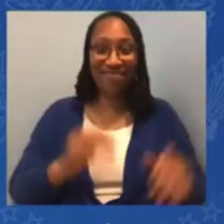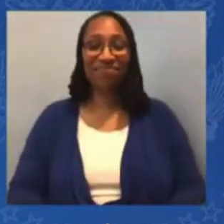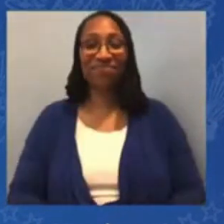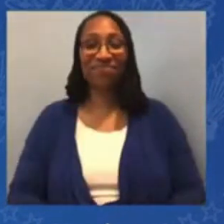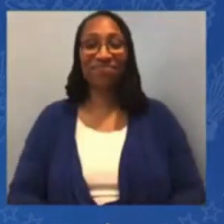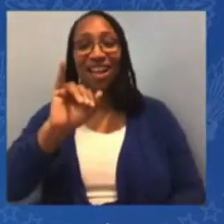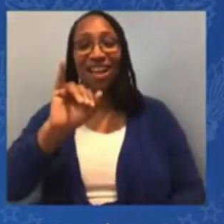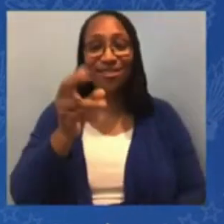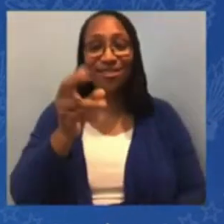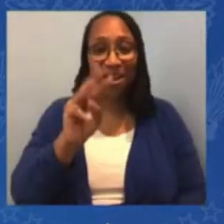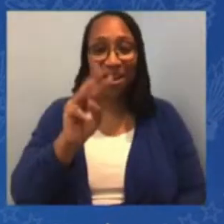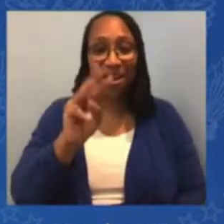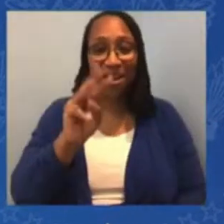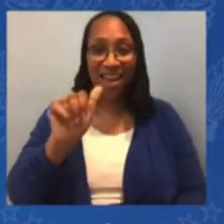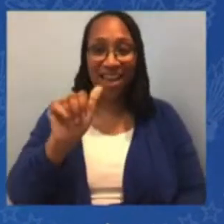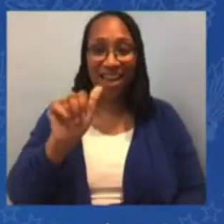soldier.